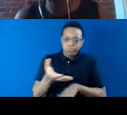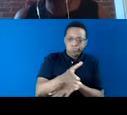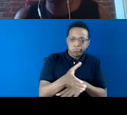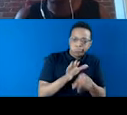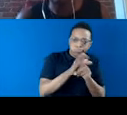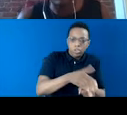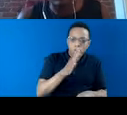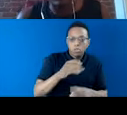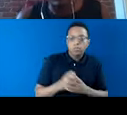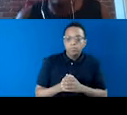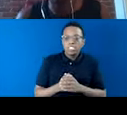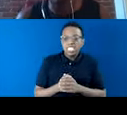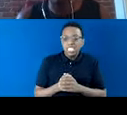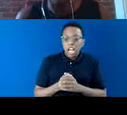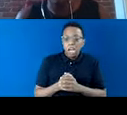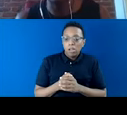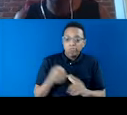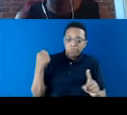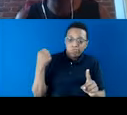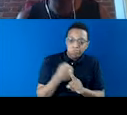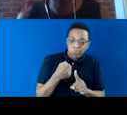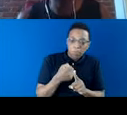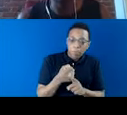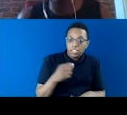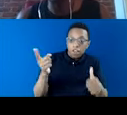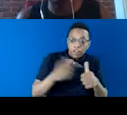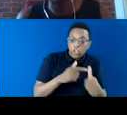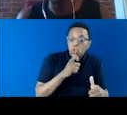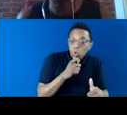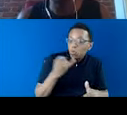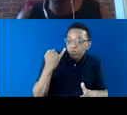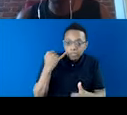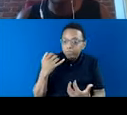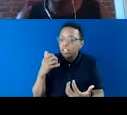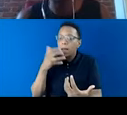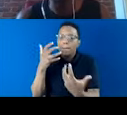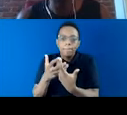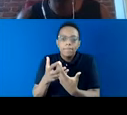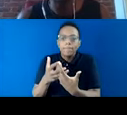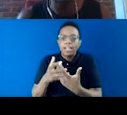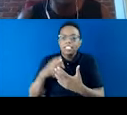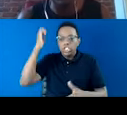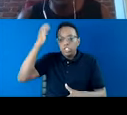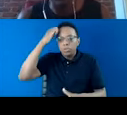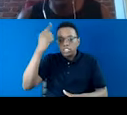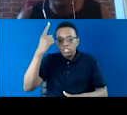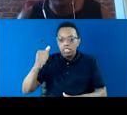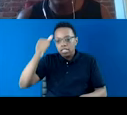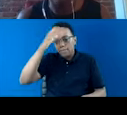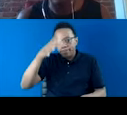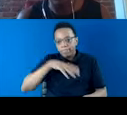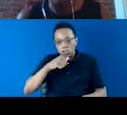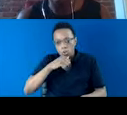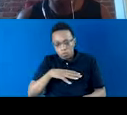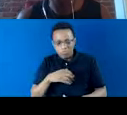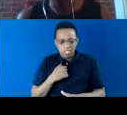match European understandings of men and women. So when they would arrive in places, they would say, "You are not doing what we think that you should be doing.